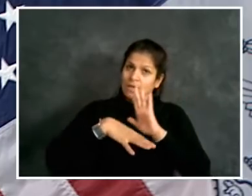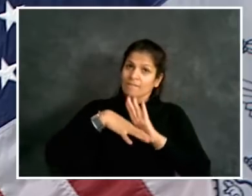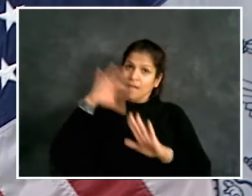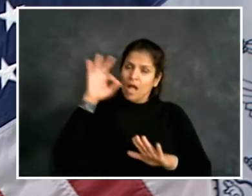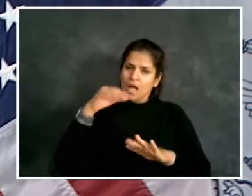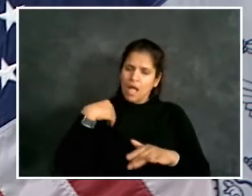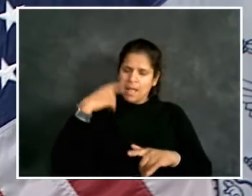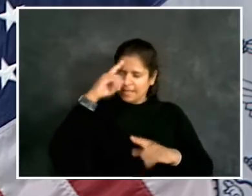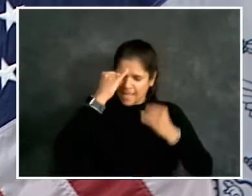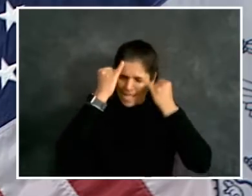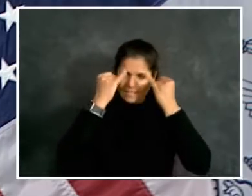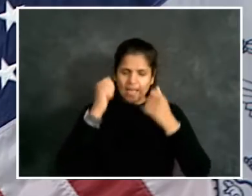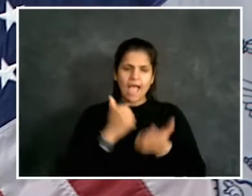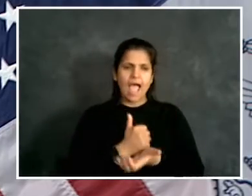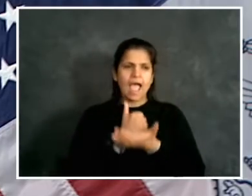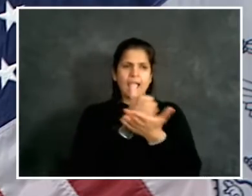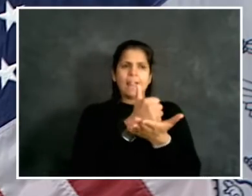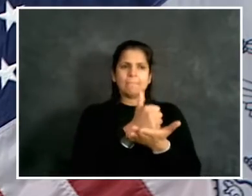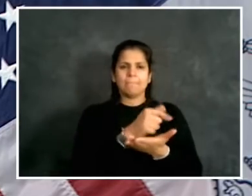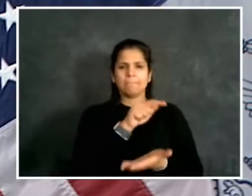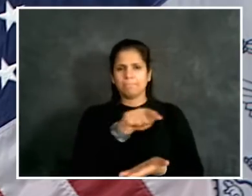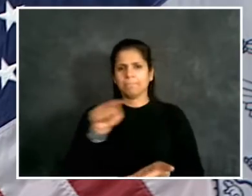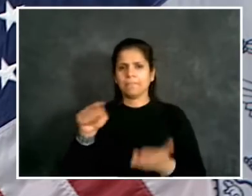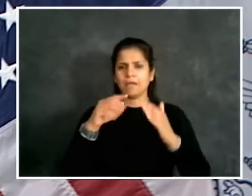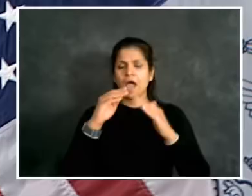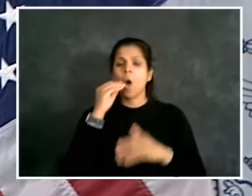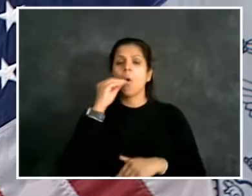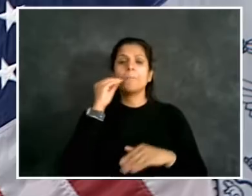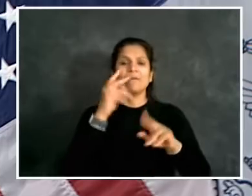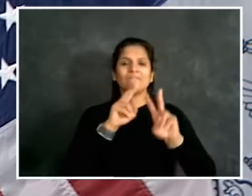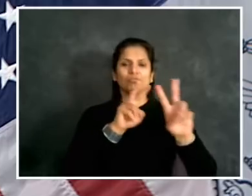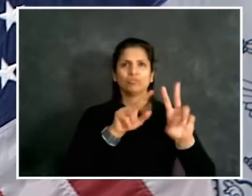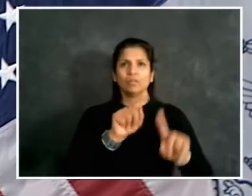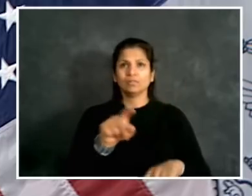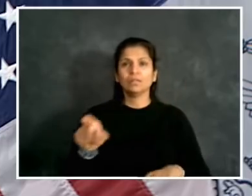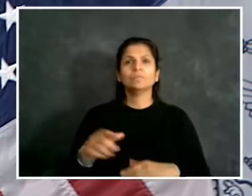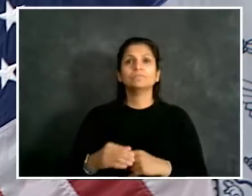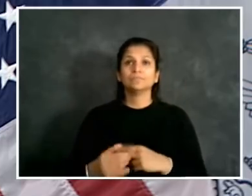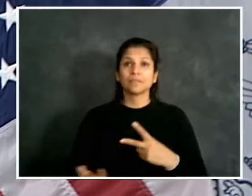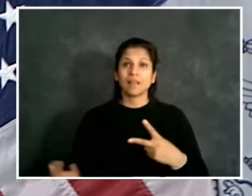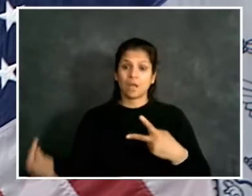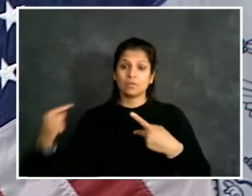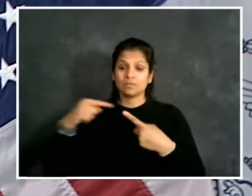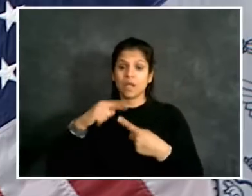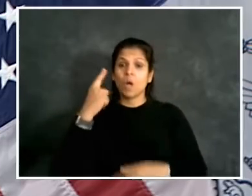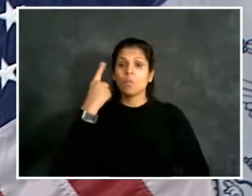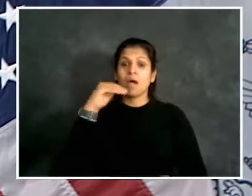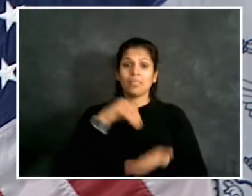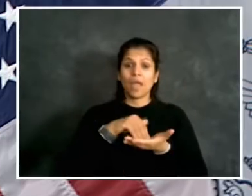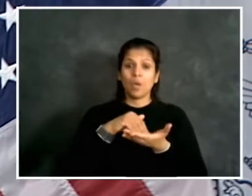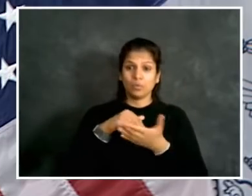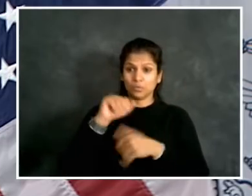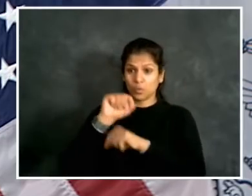doing. On the civilian enforcement, so I'll just go over the agencies again. In addition to NYPD, we're talking about